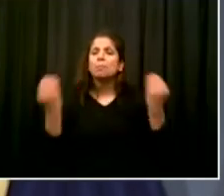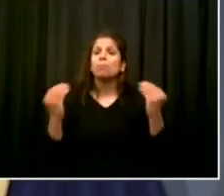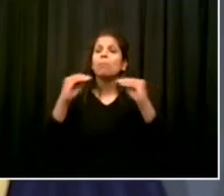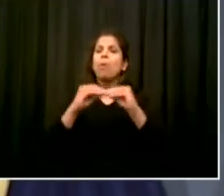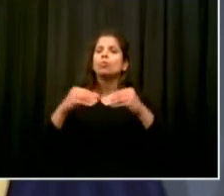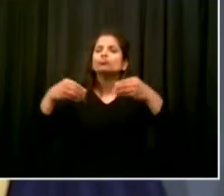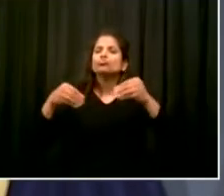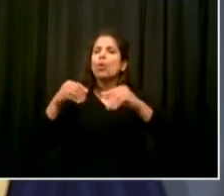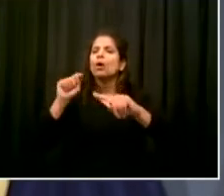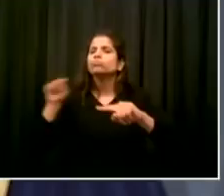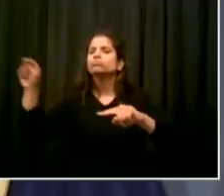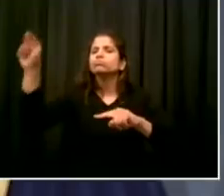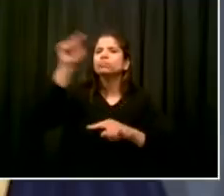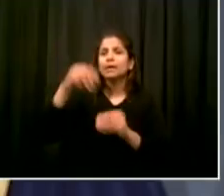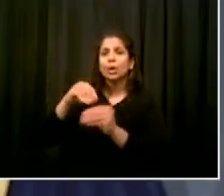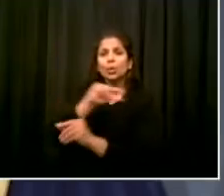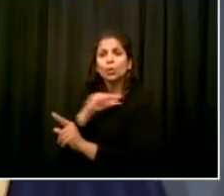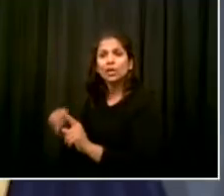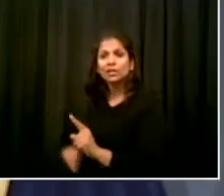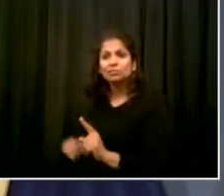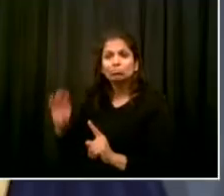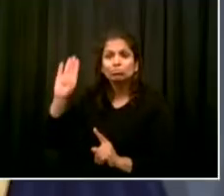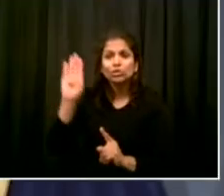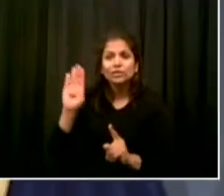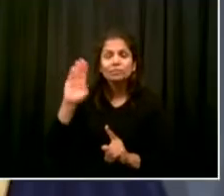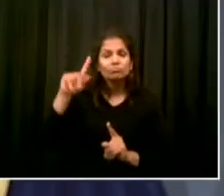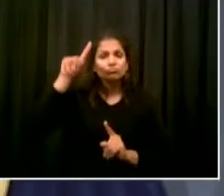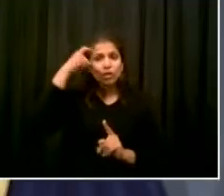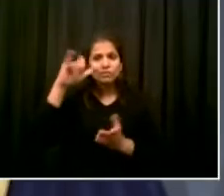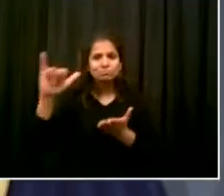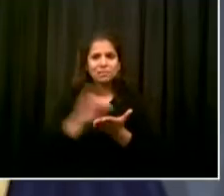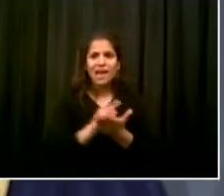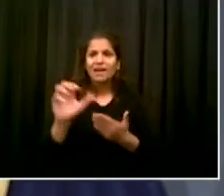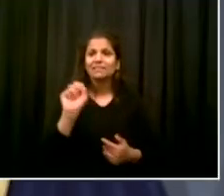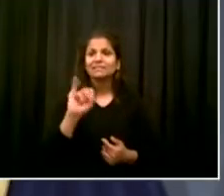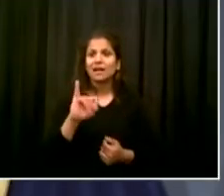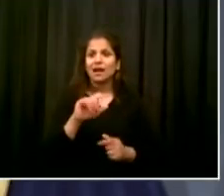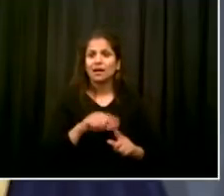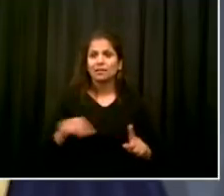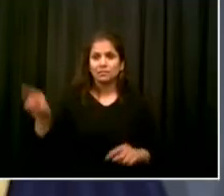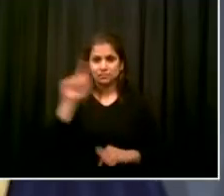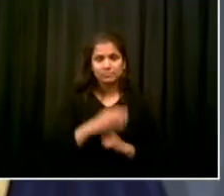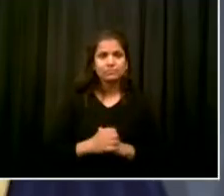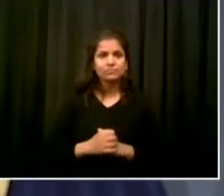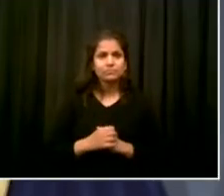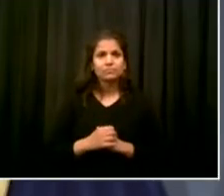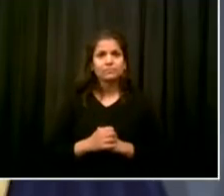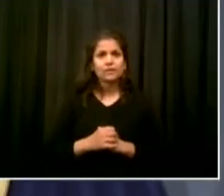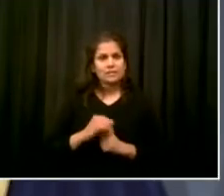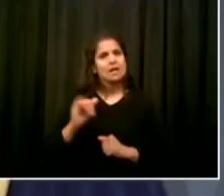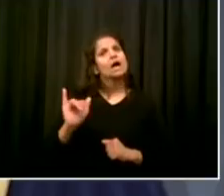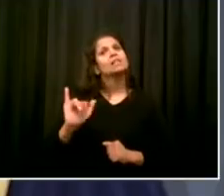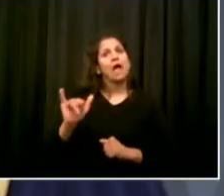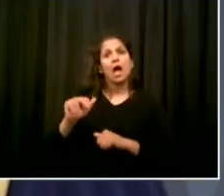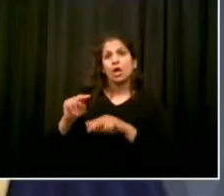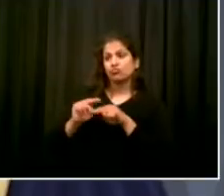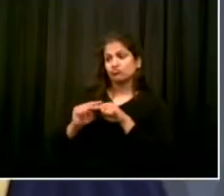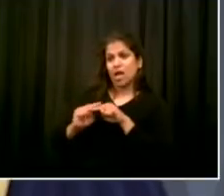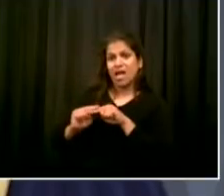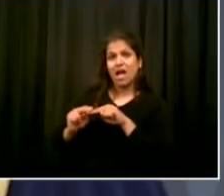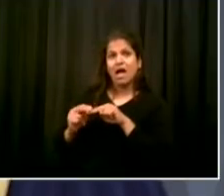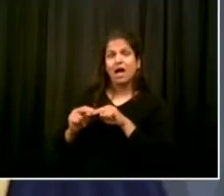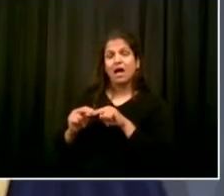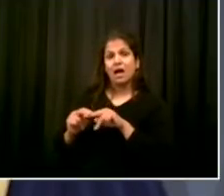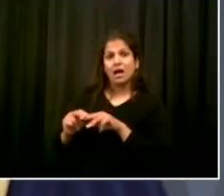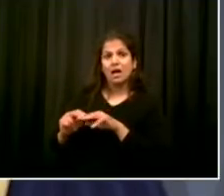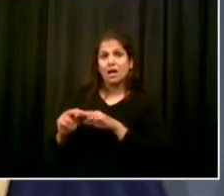they will tell their family, they will tell their friends, people will start to try it more and more, you're going to see some natural movement. And obviously, we have to keep reminding